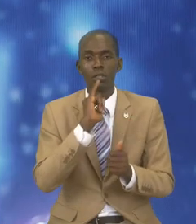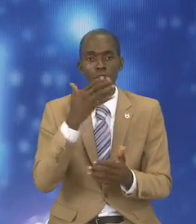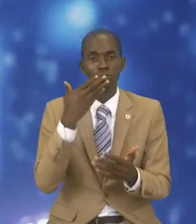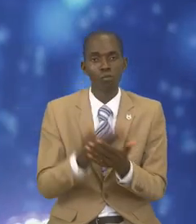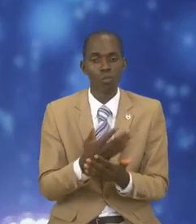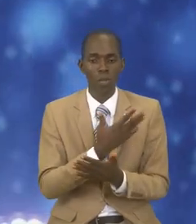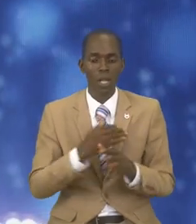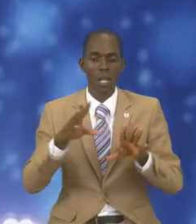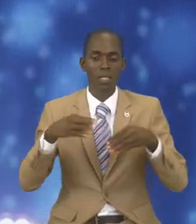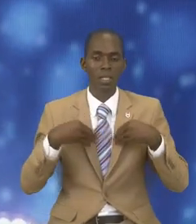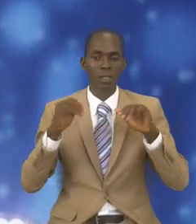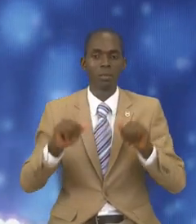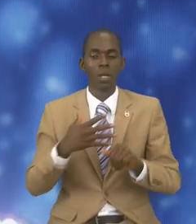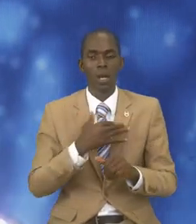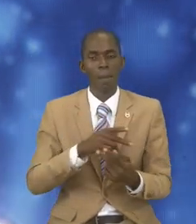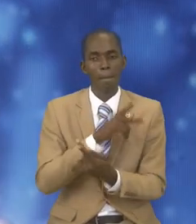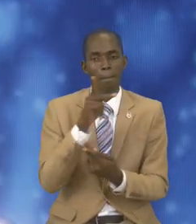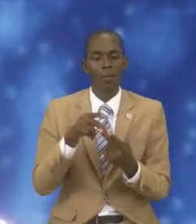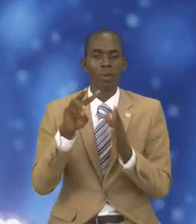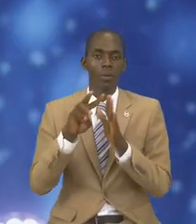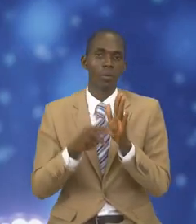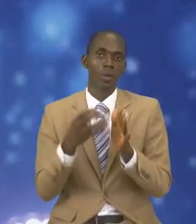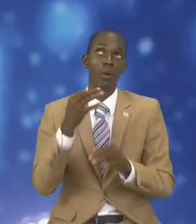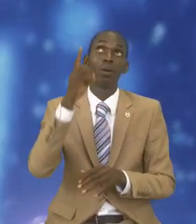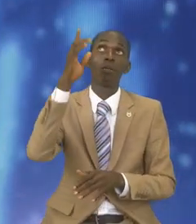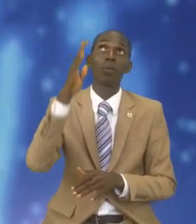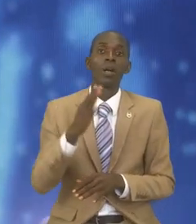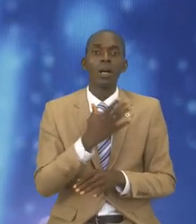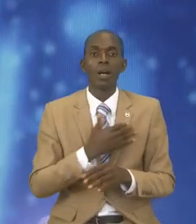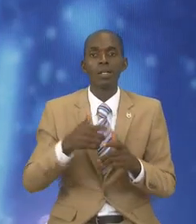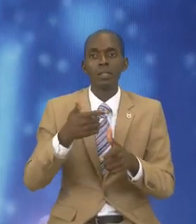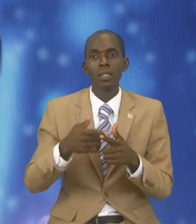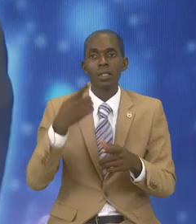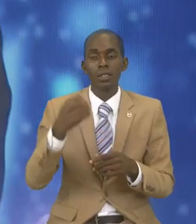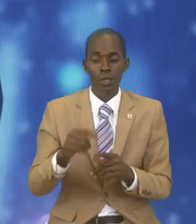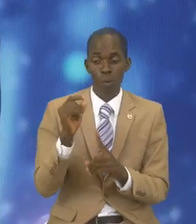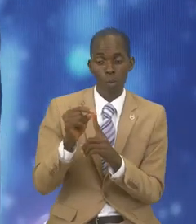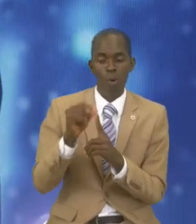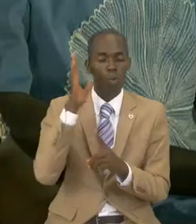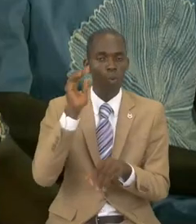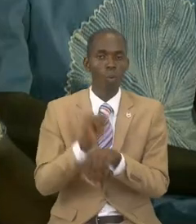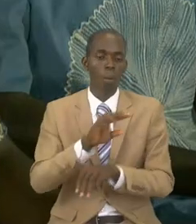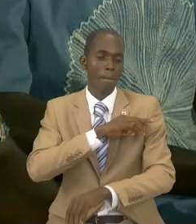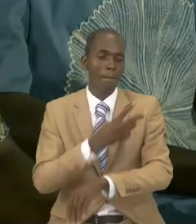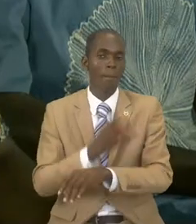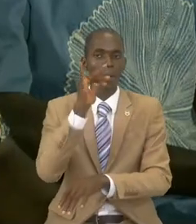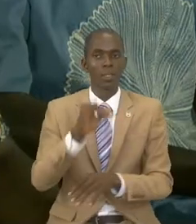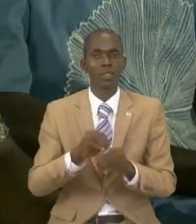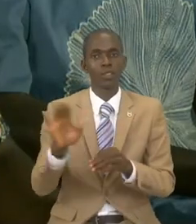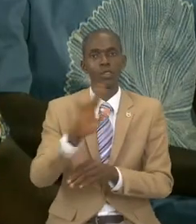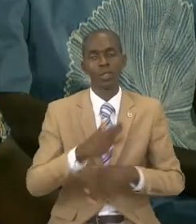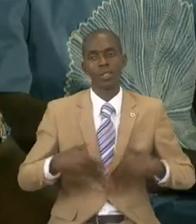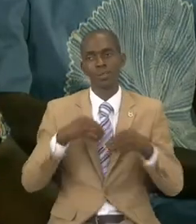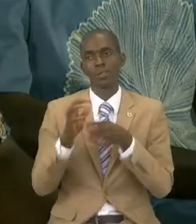acceptable and the perfect will of God. And then the word will work mightily in your life. I want